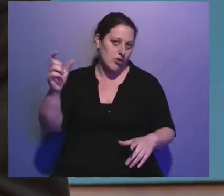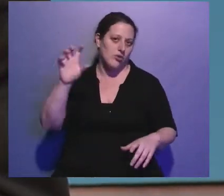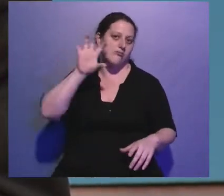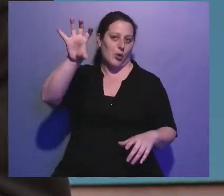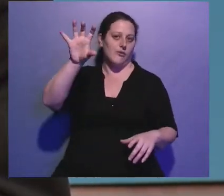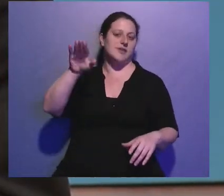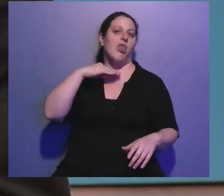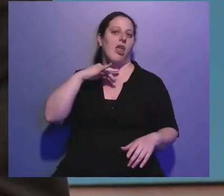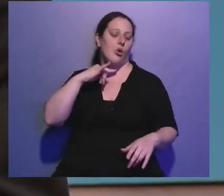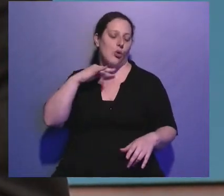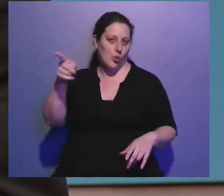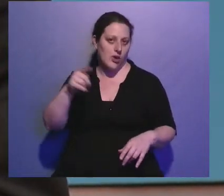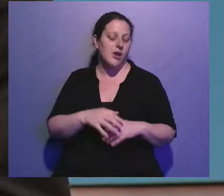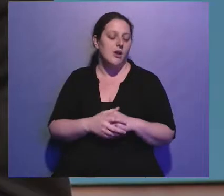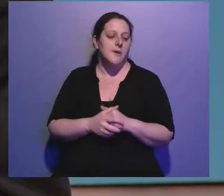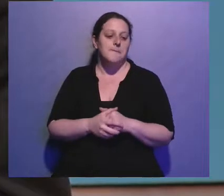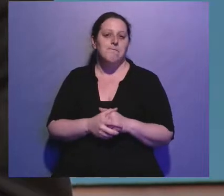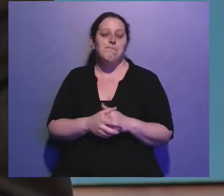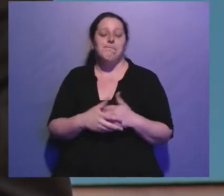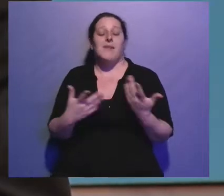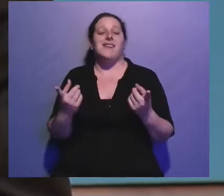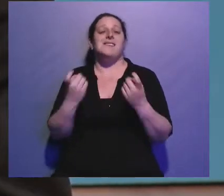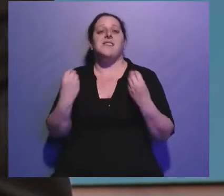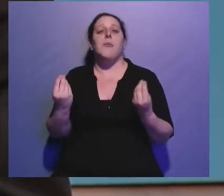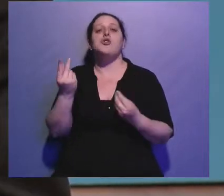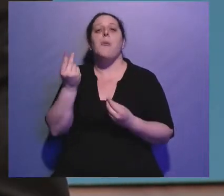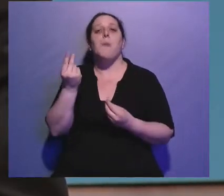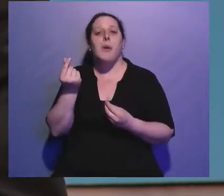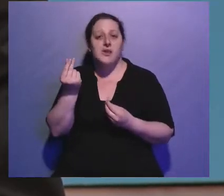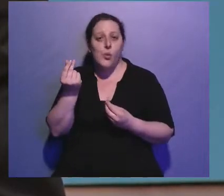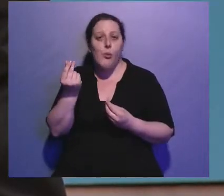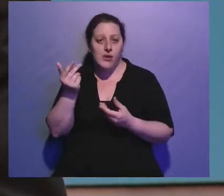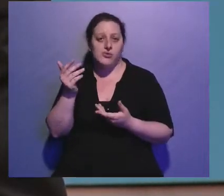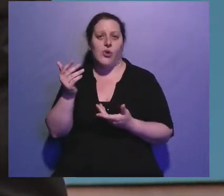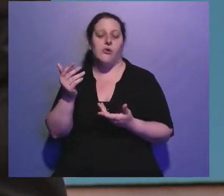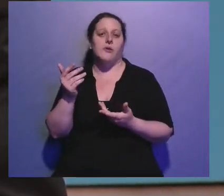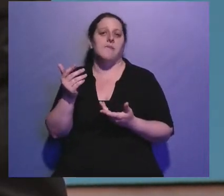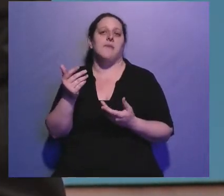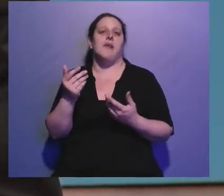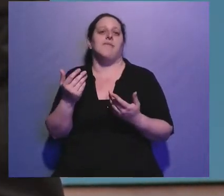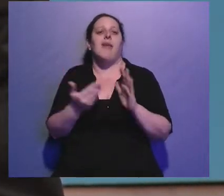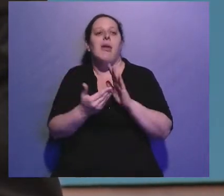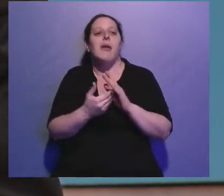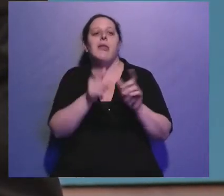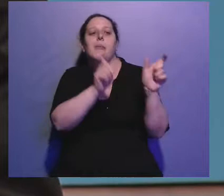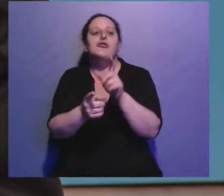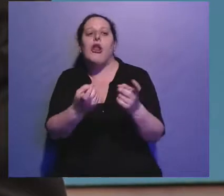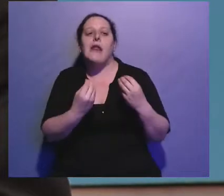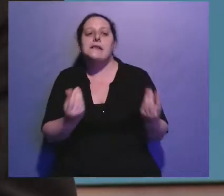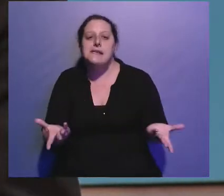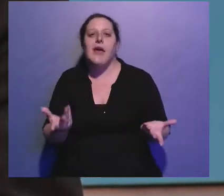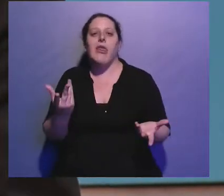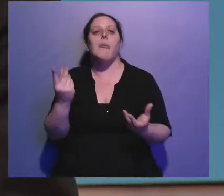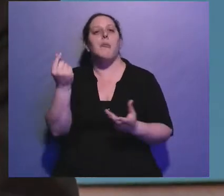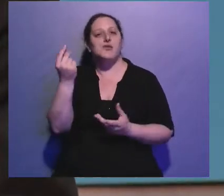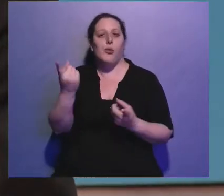arena could be very important for the province of Jujuy. The fact of having a participatory budget can